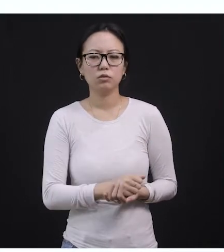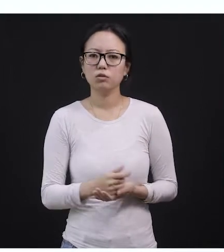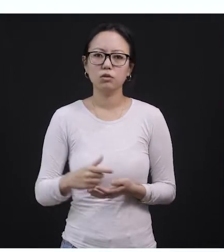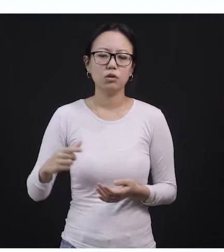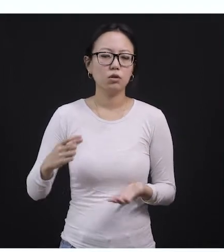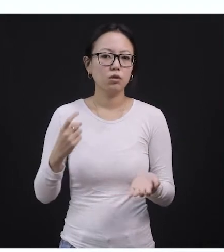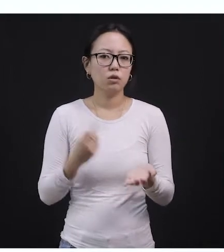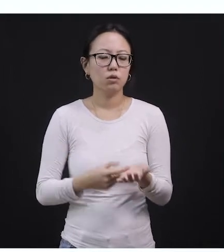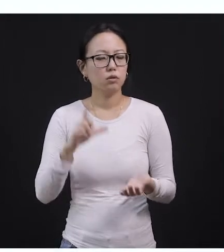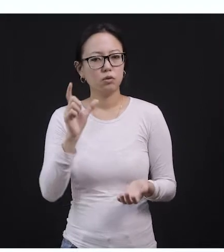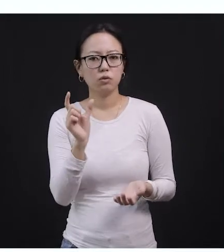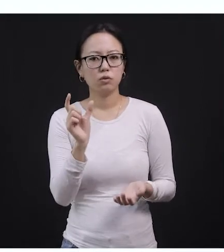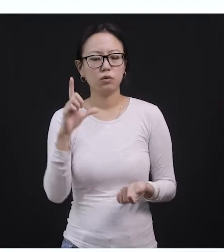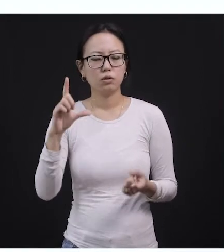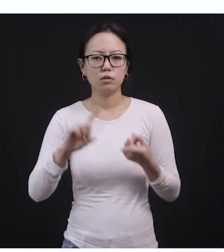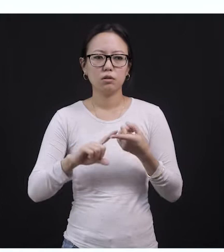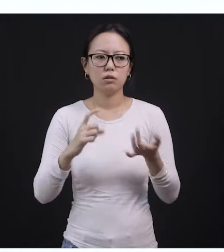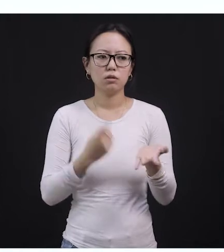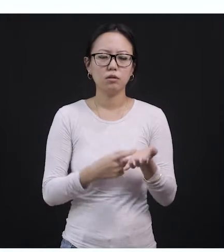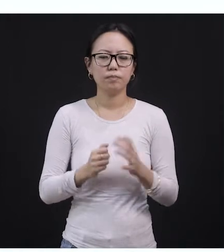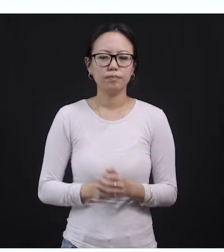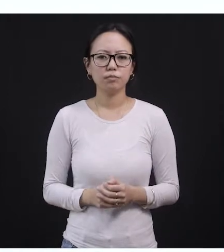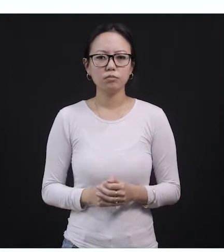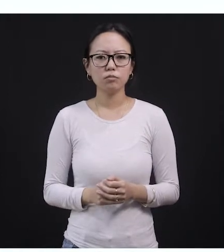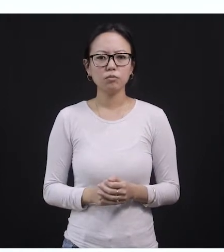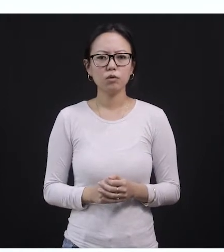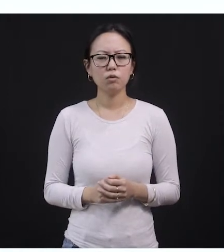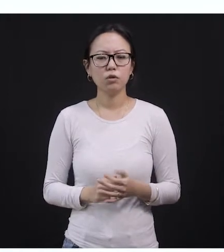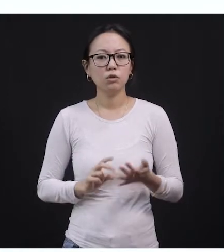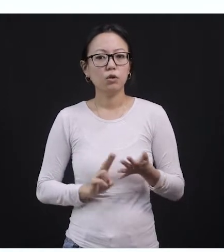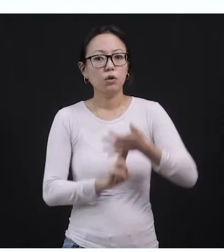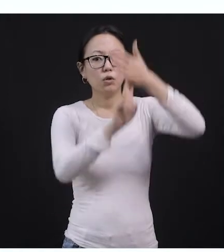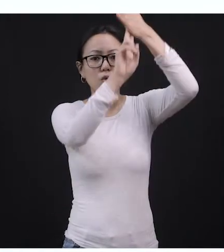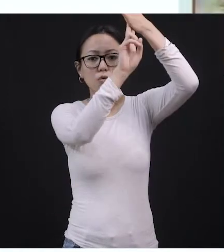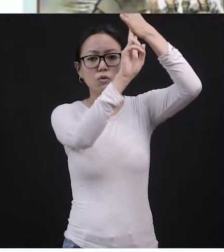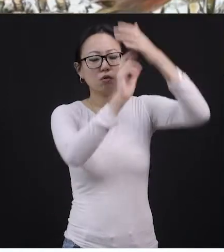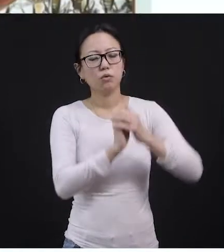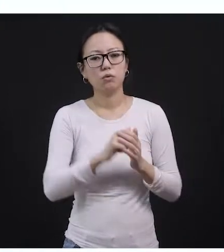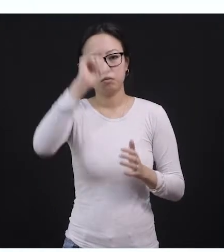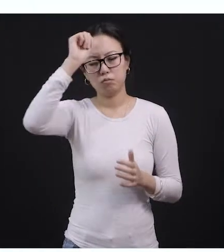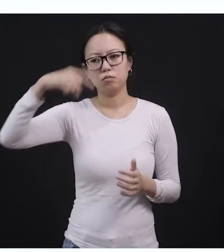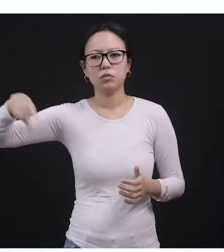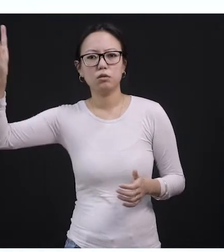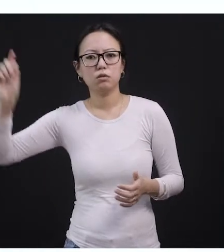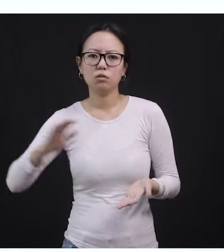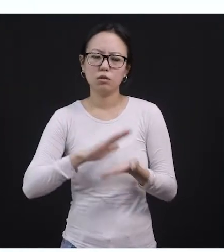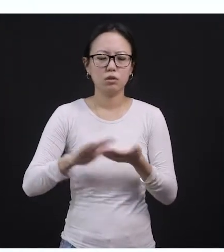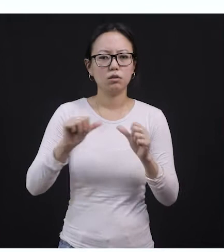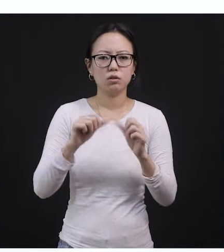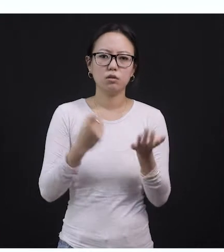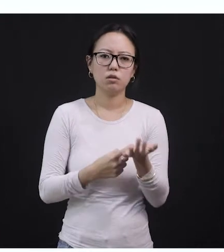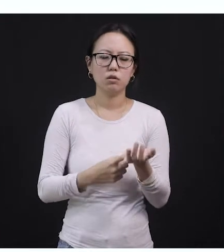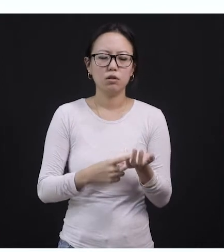However, most of the northern part of India was under Harshavardhana, okay? So